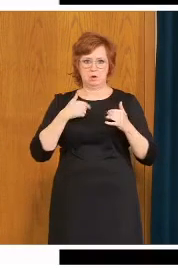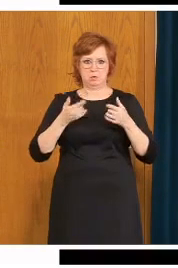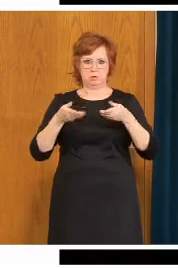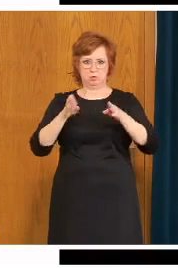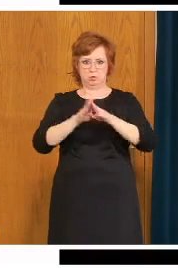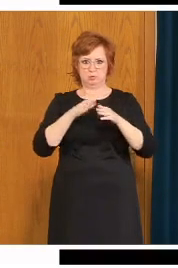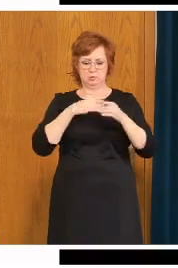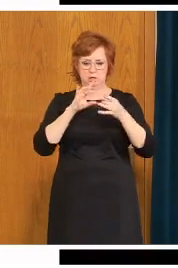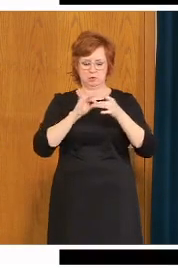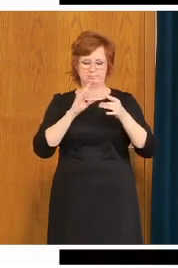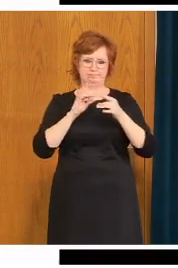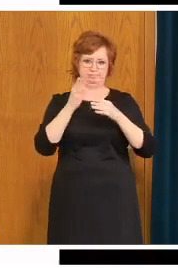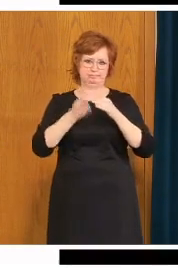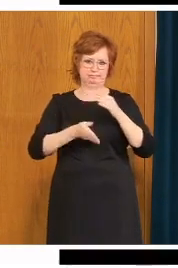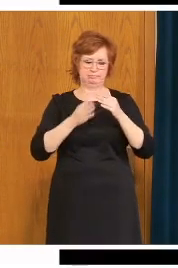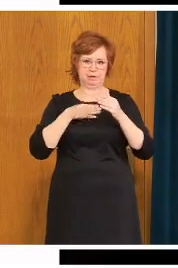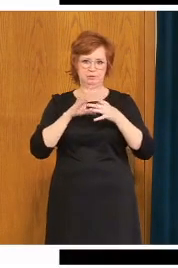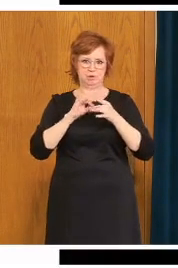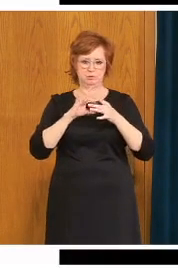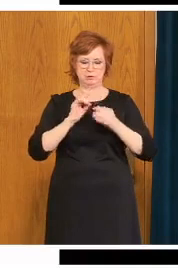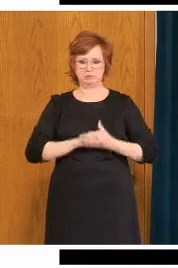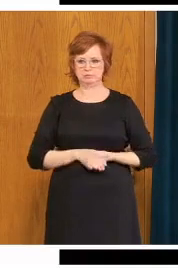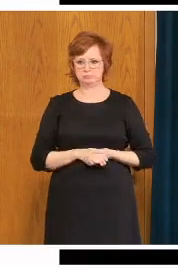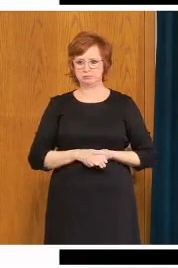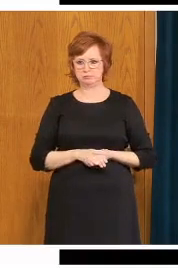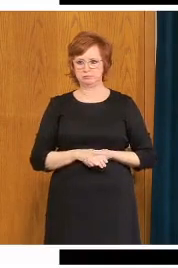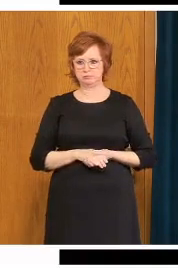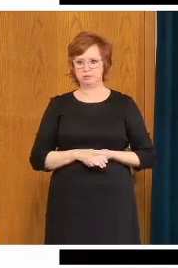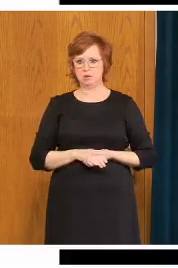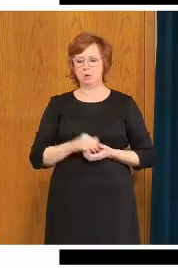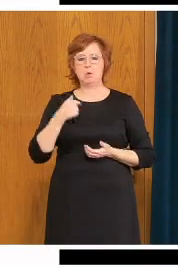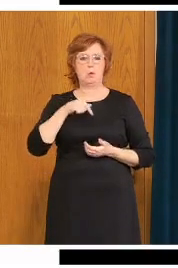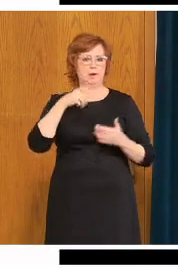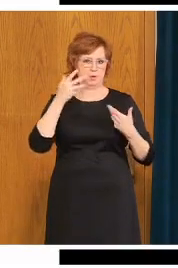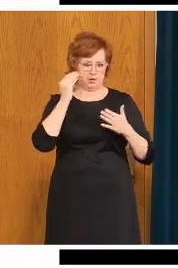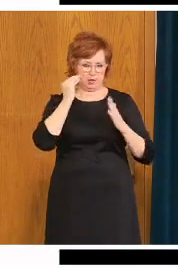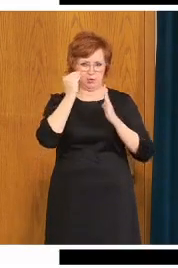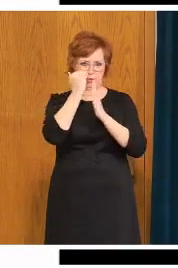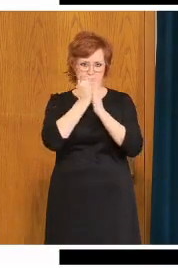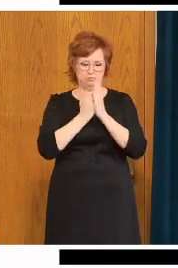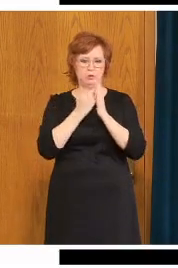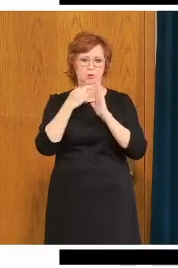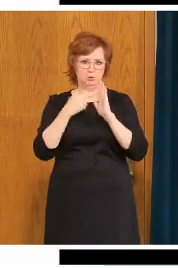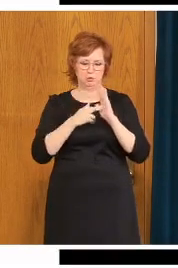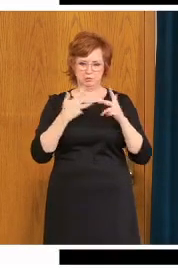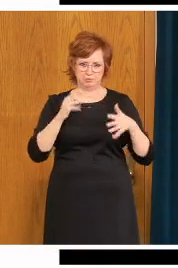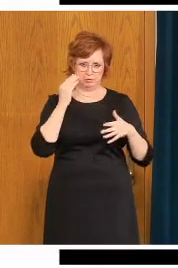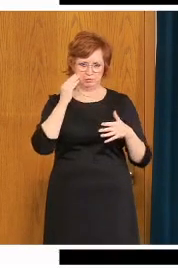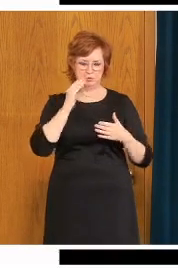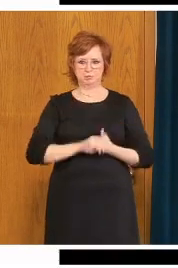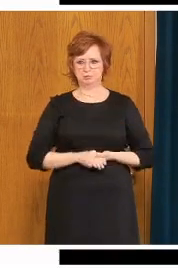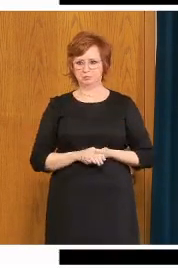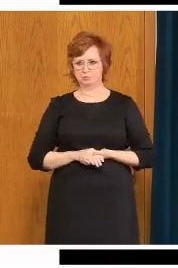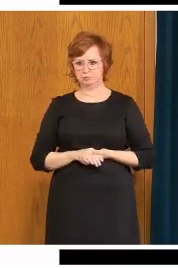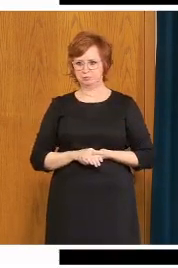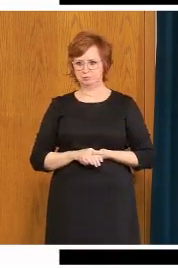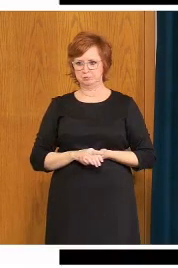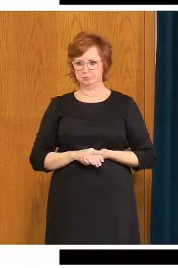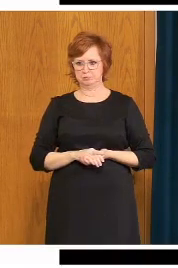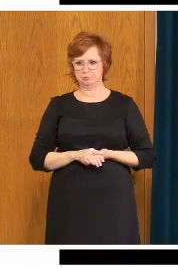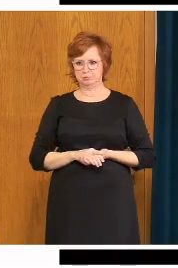we know the fundamentals, we know the basic principles. With the slight tightening of orders throughout